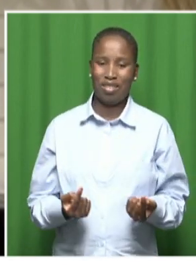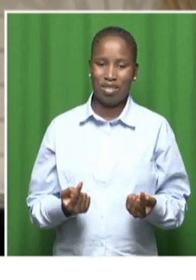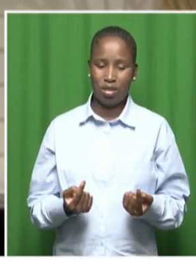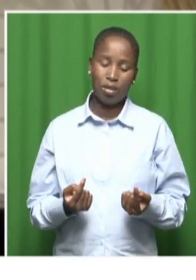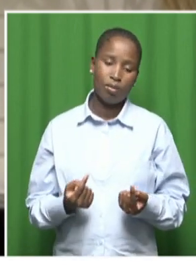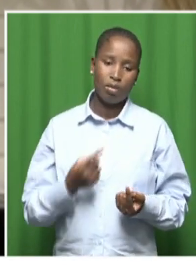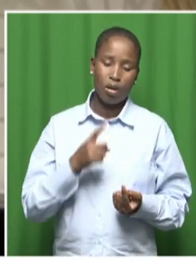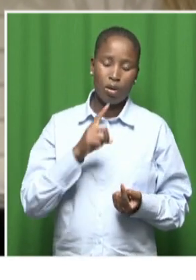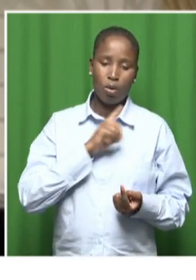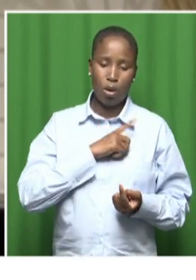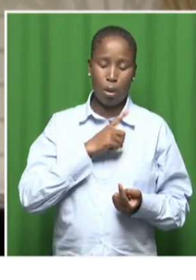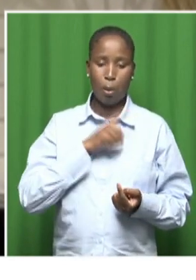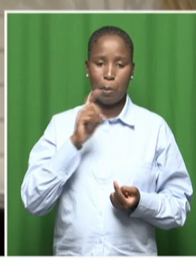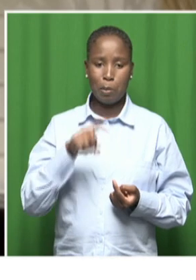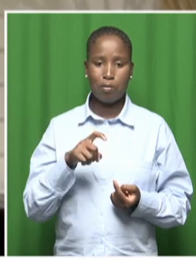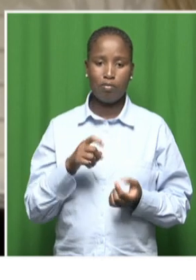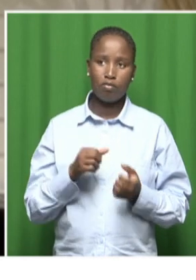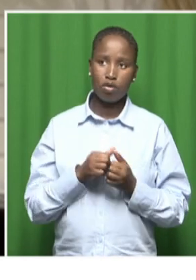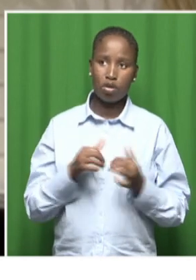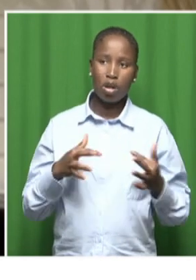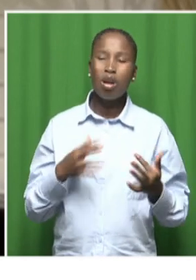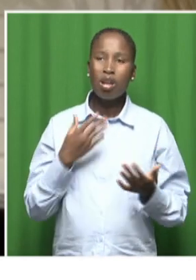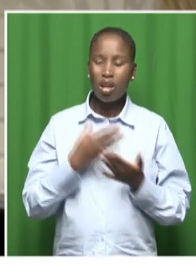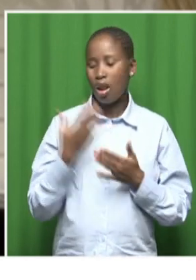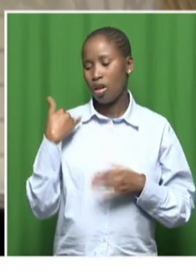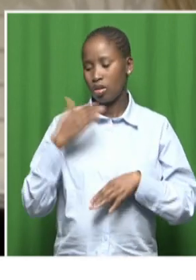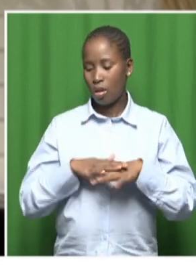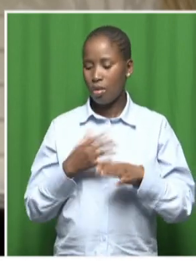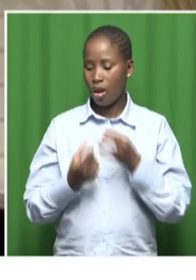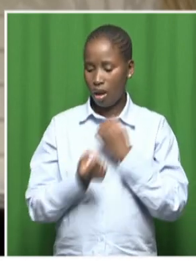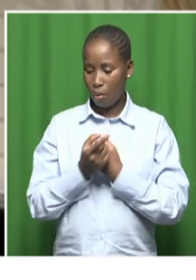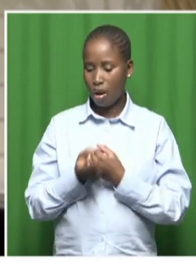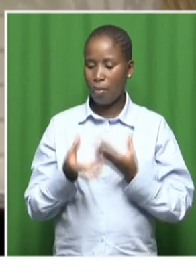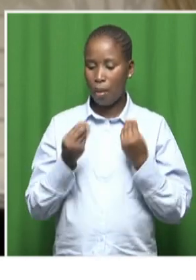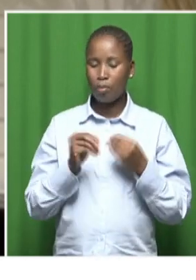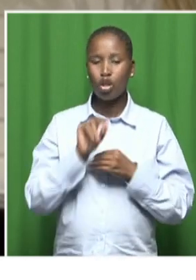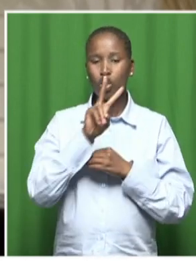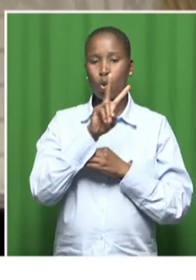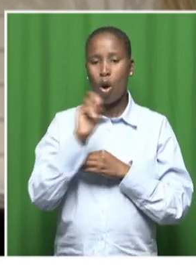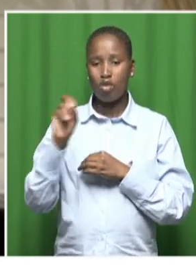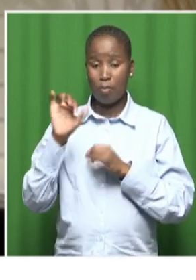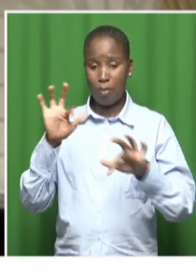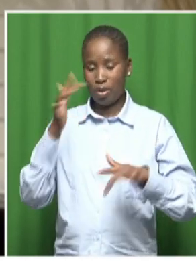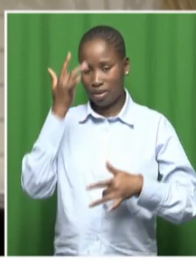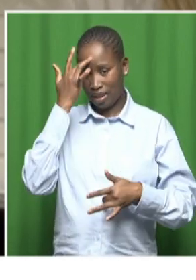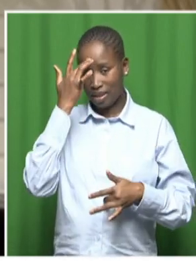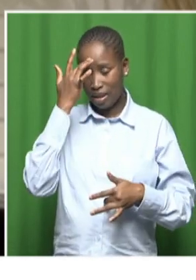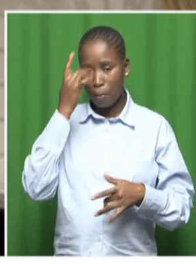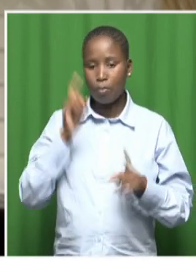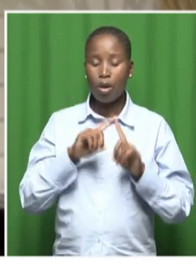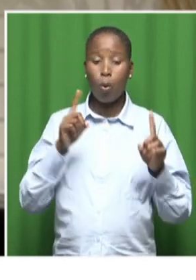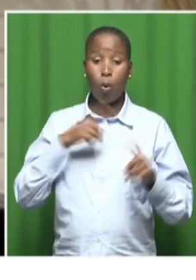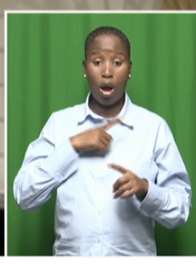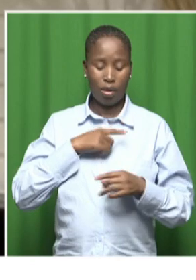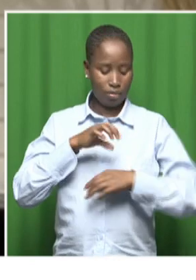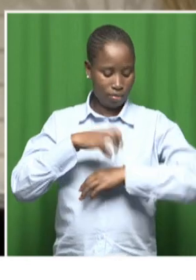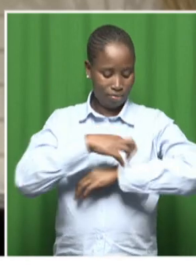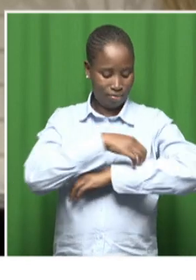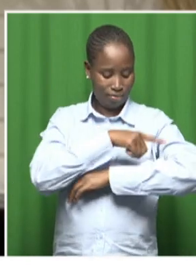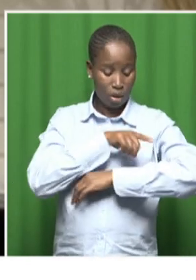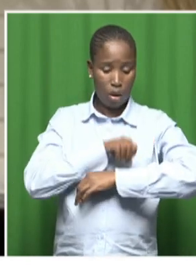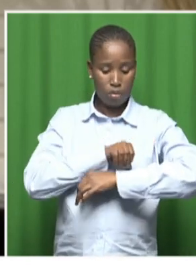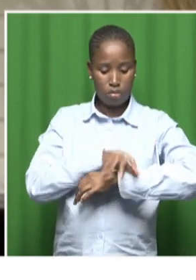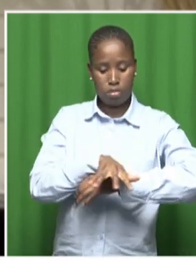to, nearing up to 200 cases, and that is a concern because measles moves quickly. It's very contagious